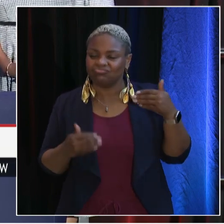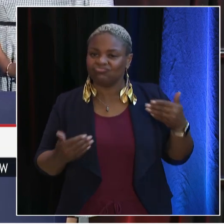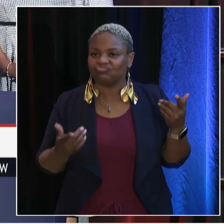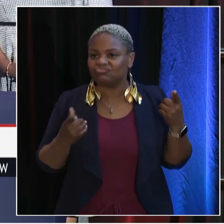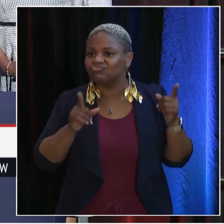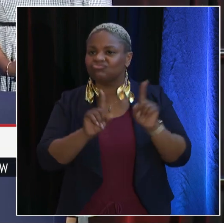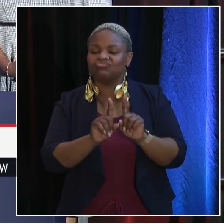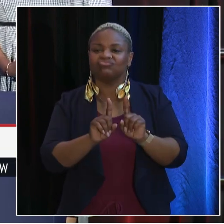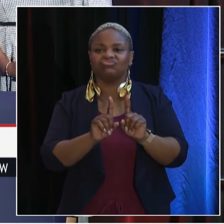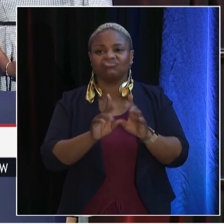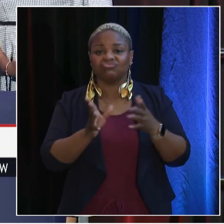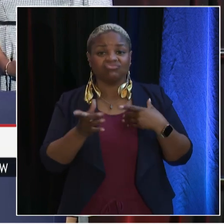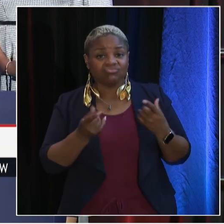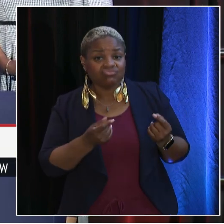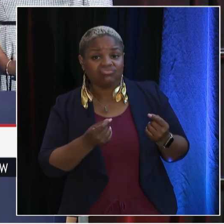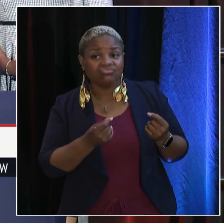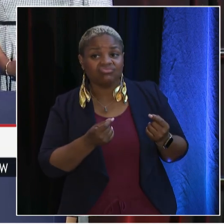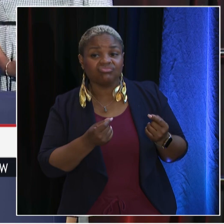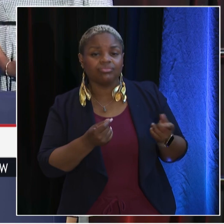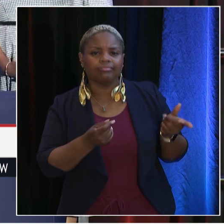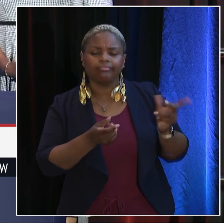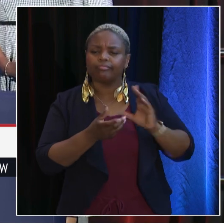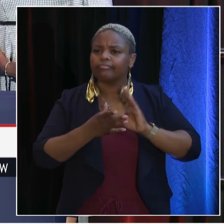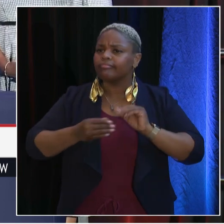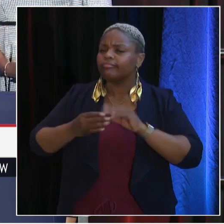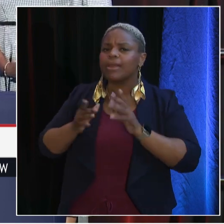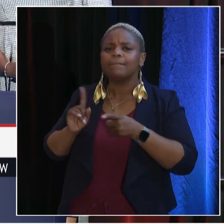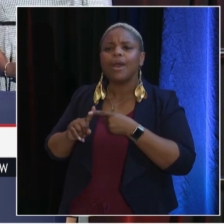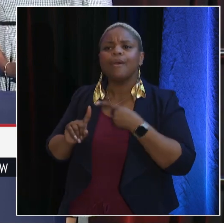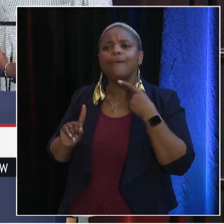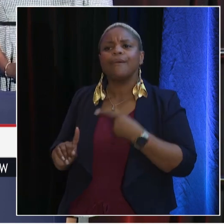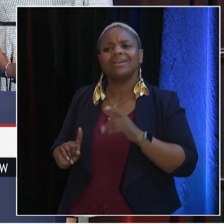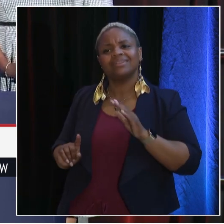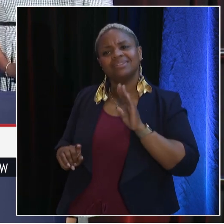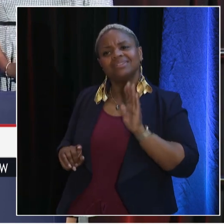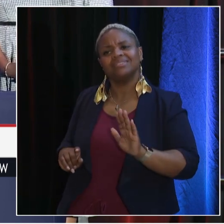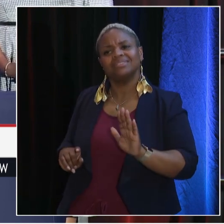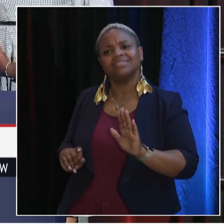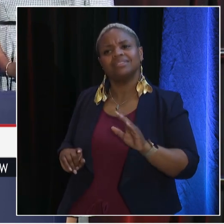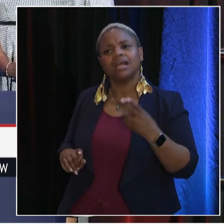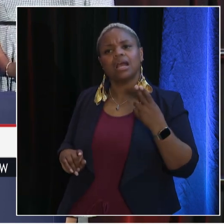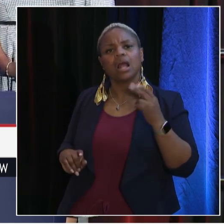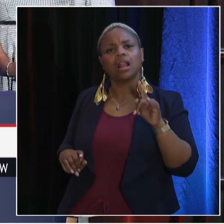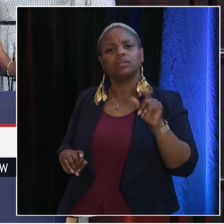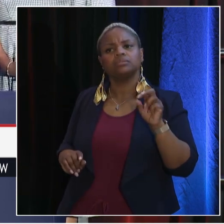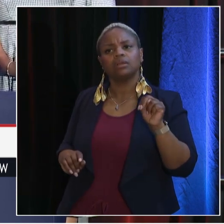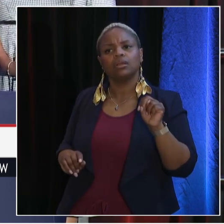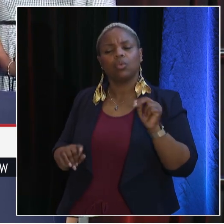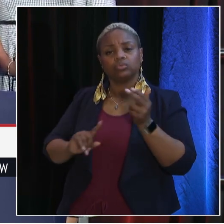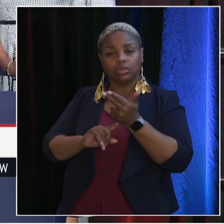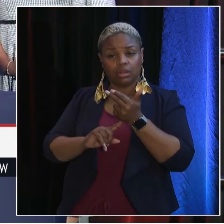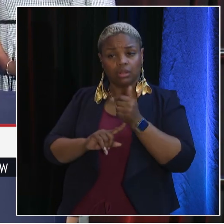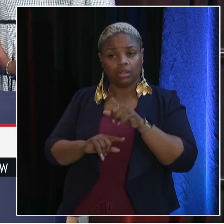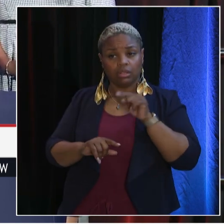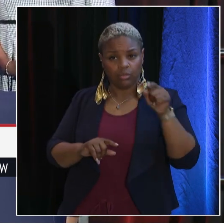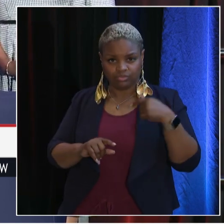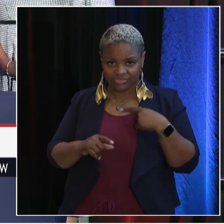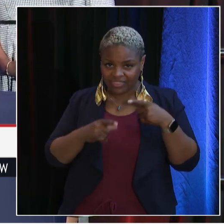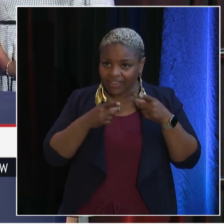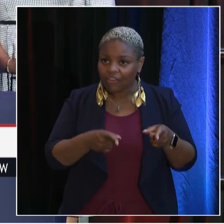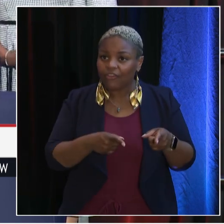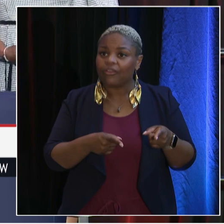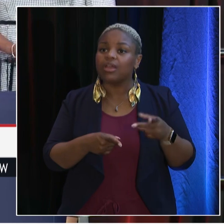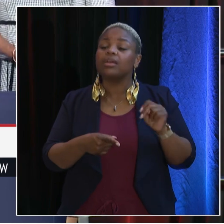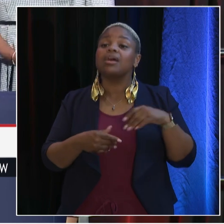with me about how he stayed at the Hilton before going over to the Lincoln Memorial, where he was the